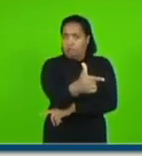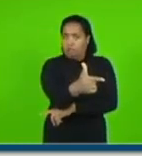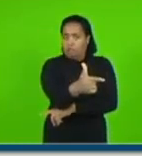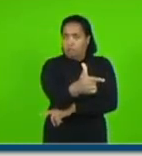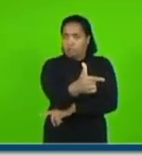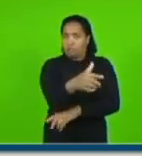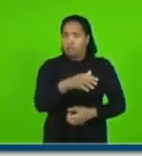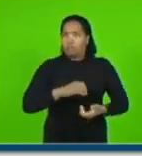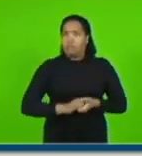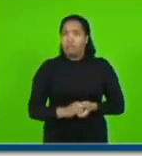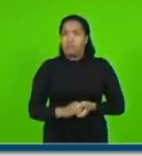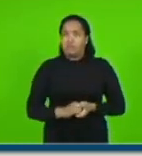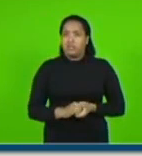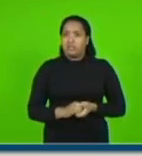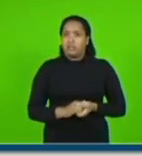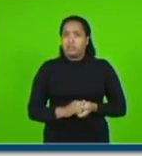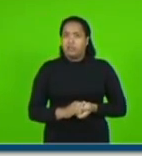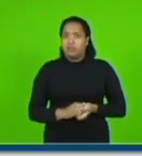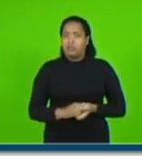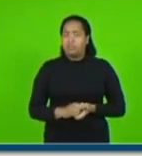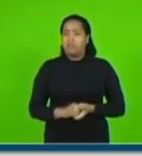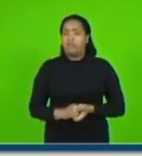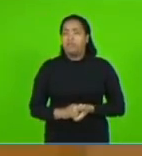who have no hope.